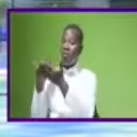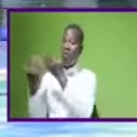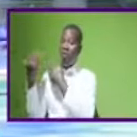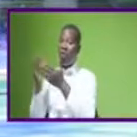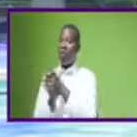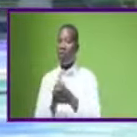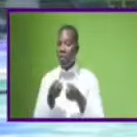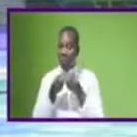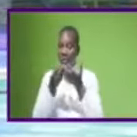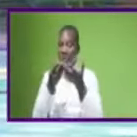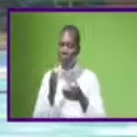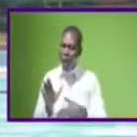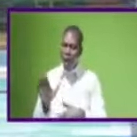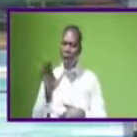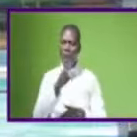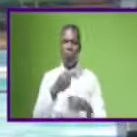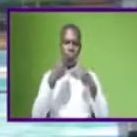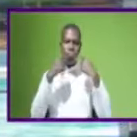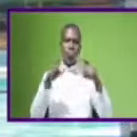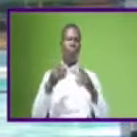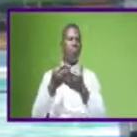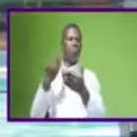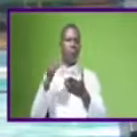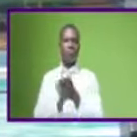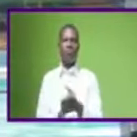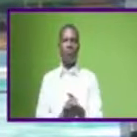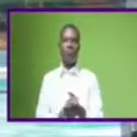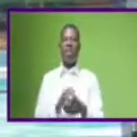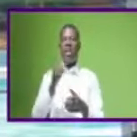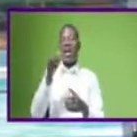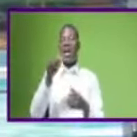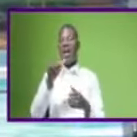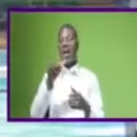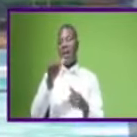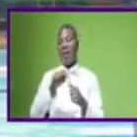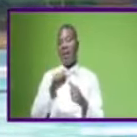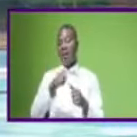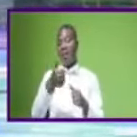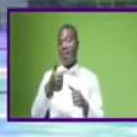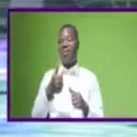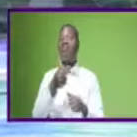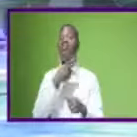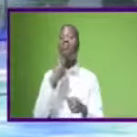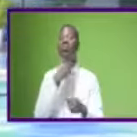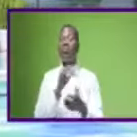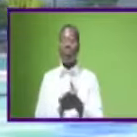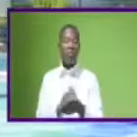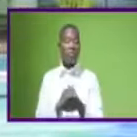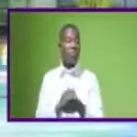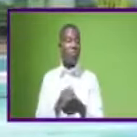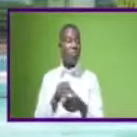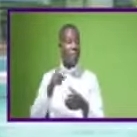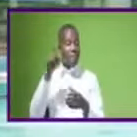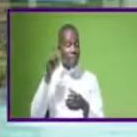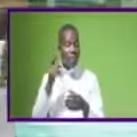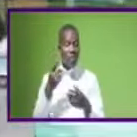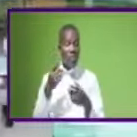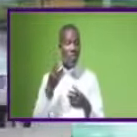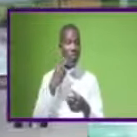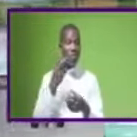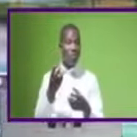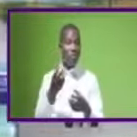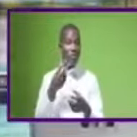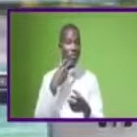Haven't I said this previously? Now, sophobia power, and if any man of God